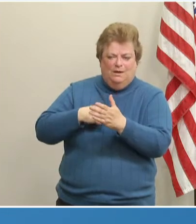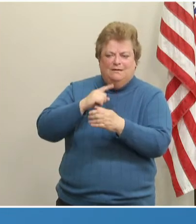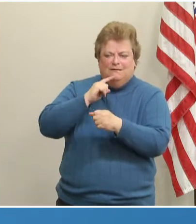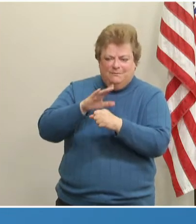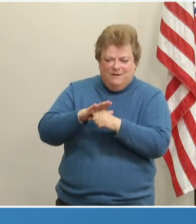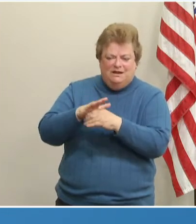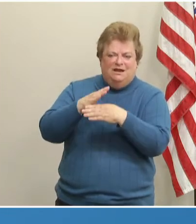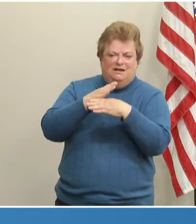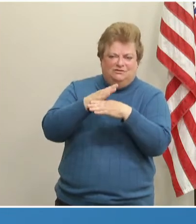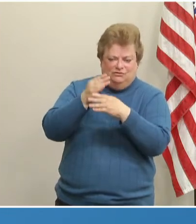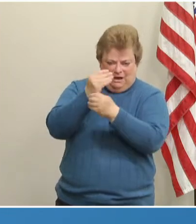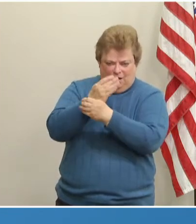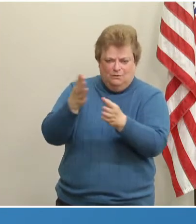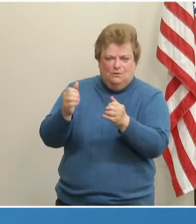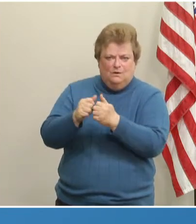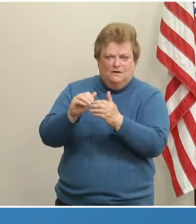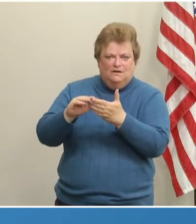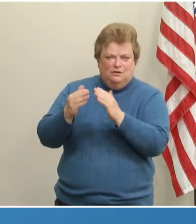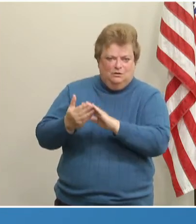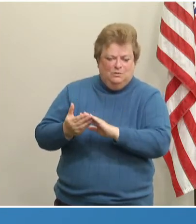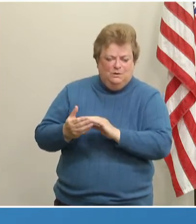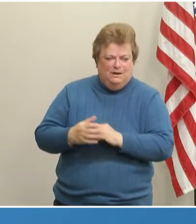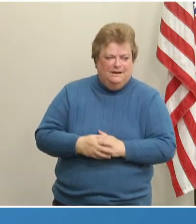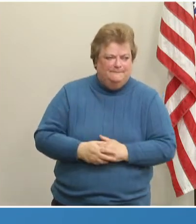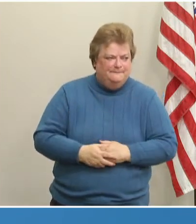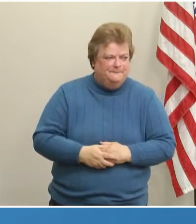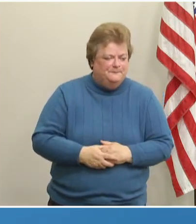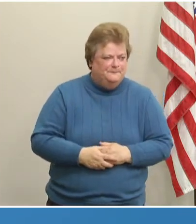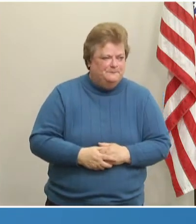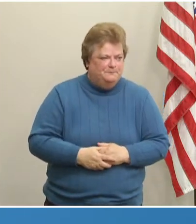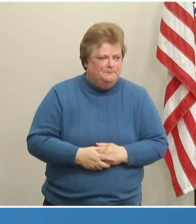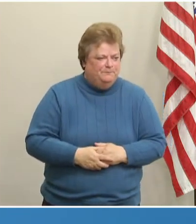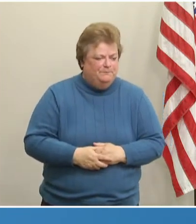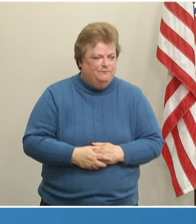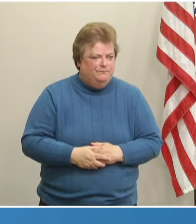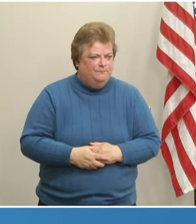to continue to work to that range.